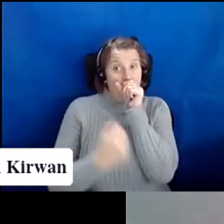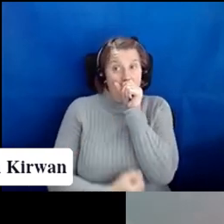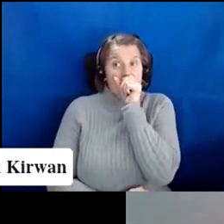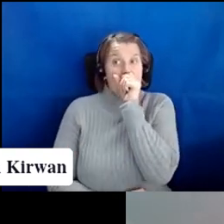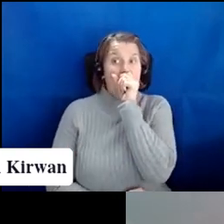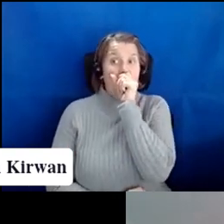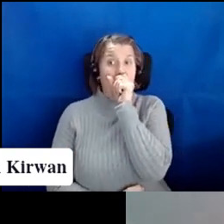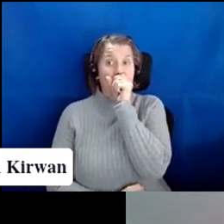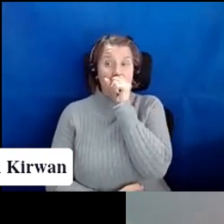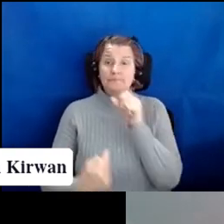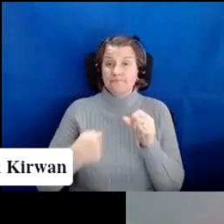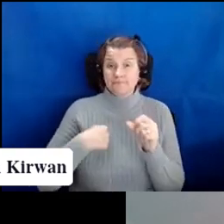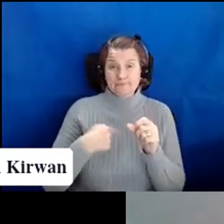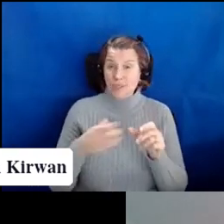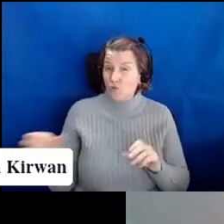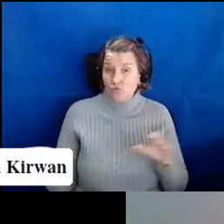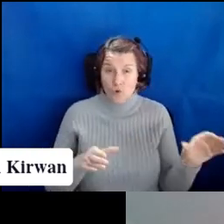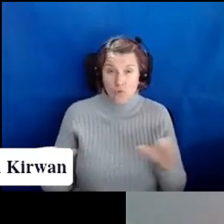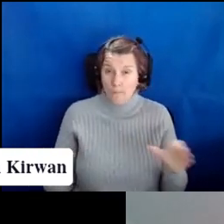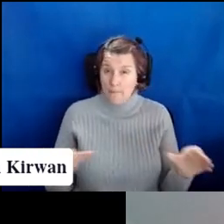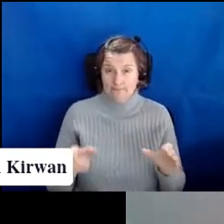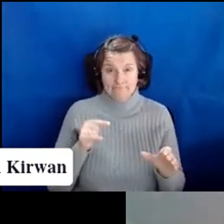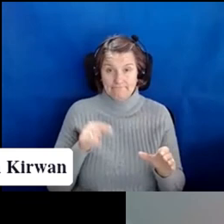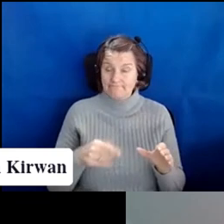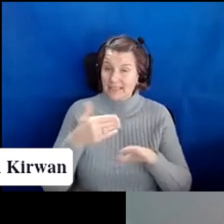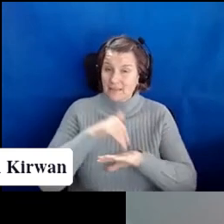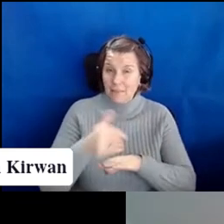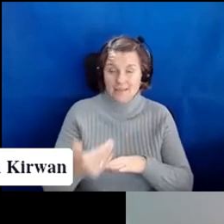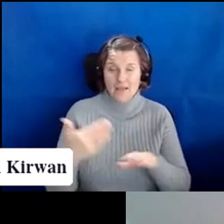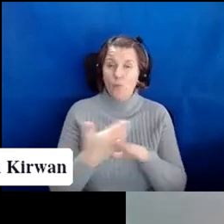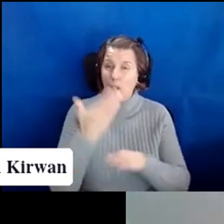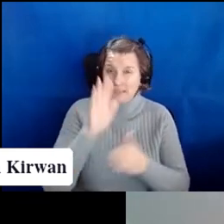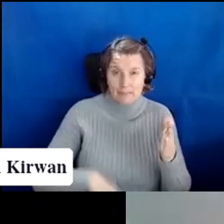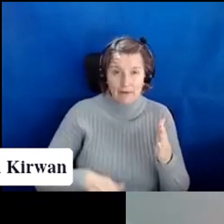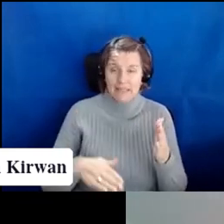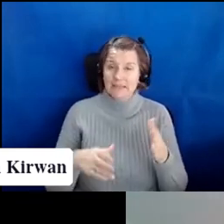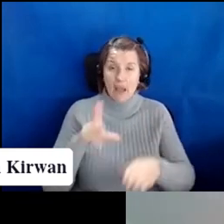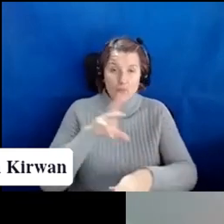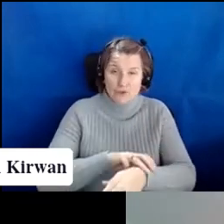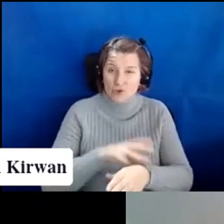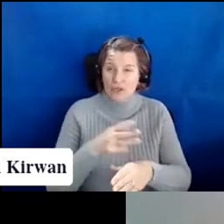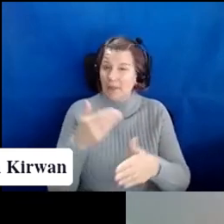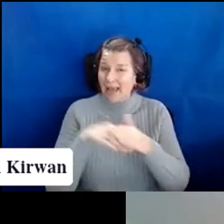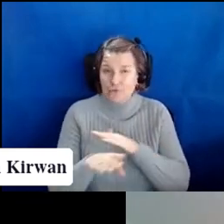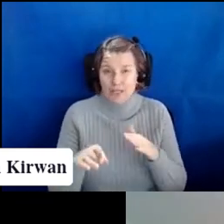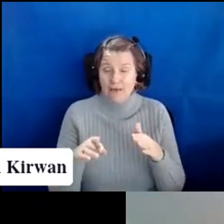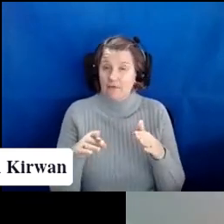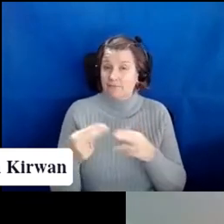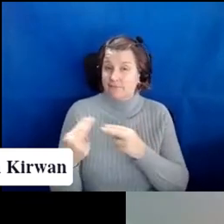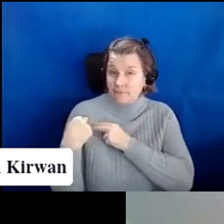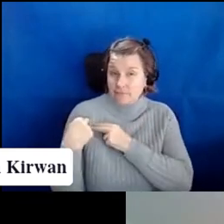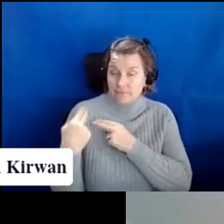me, those recruitment practices, whether it's work experience, whether it's placements, apprentices, entry-level roles, in order